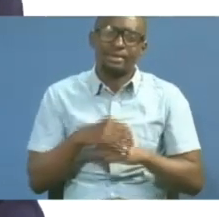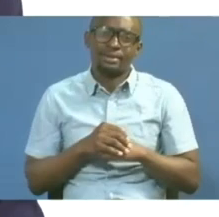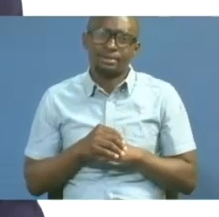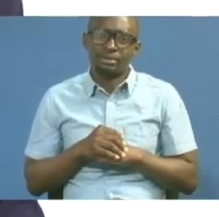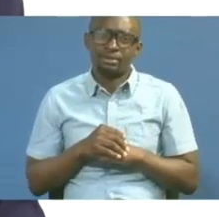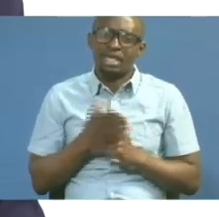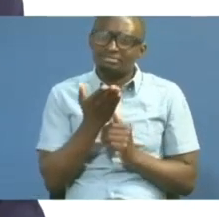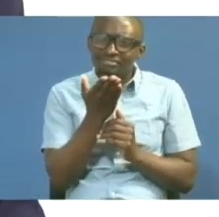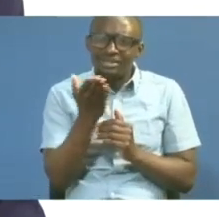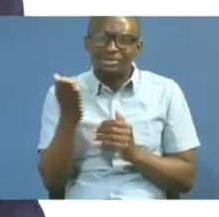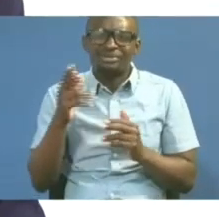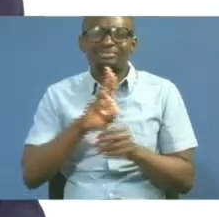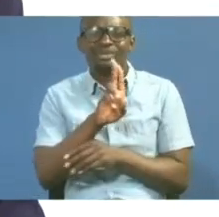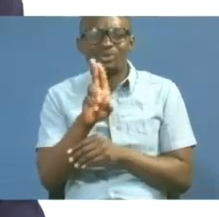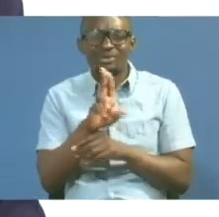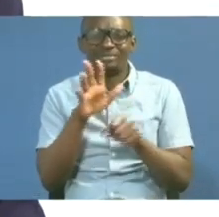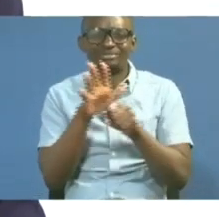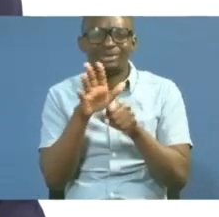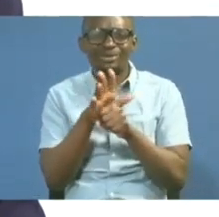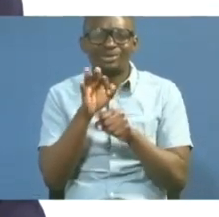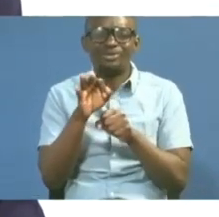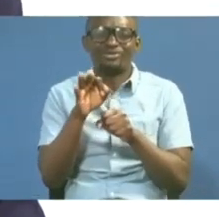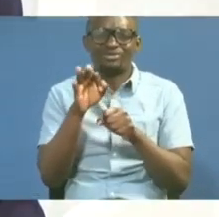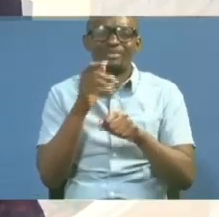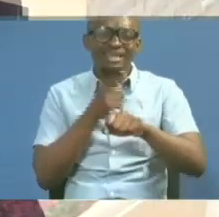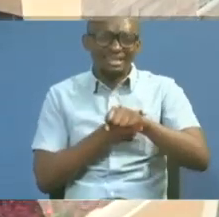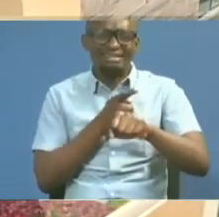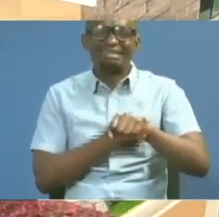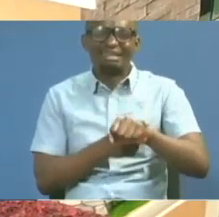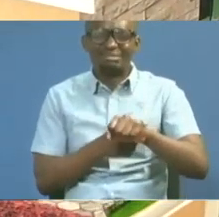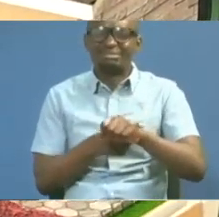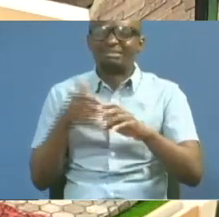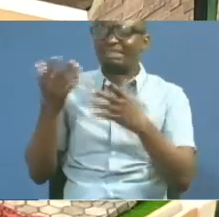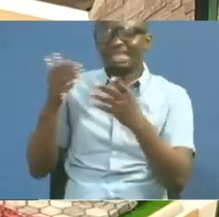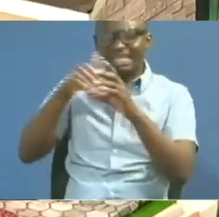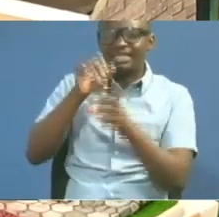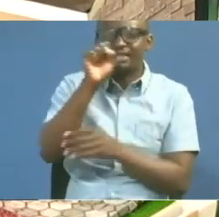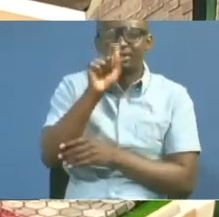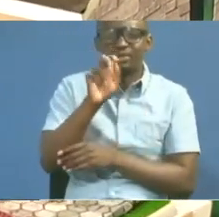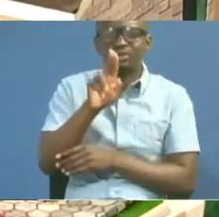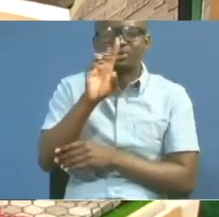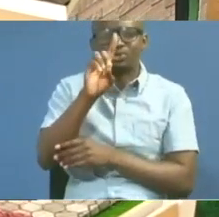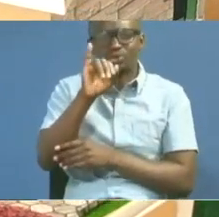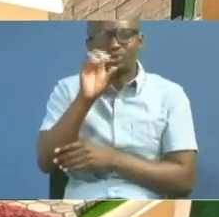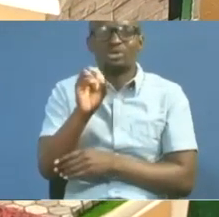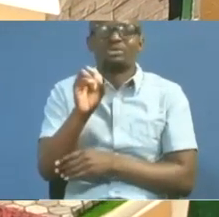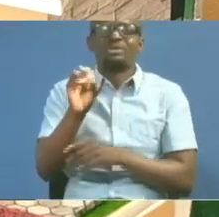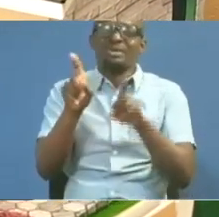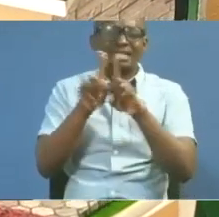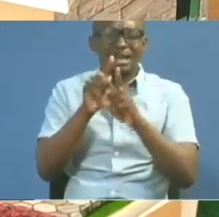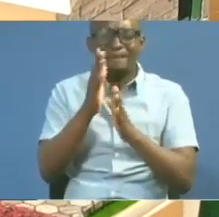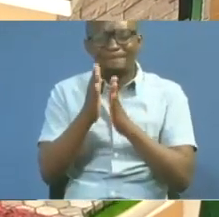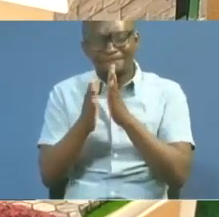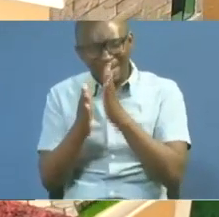is because you spend a lot of time in your studios. You do a lot of planning work. You